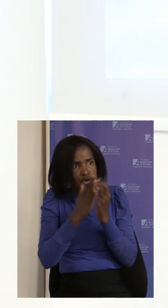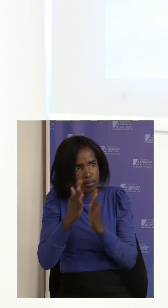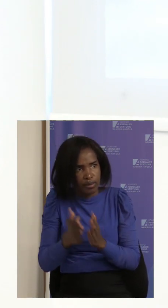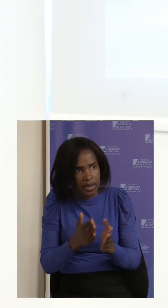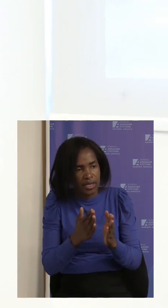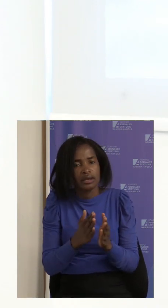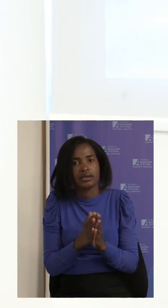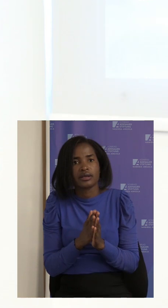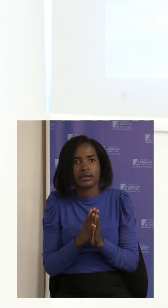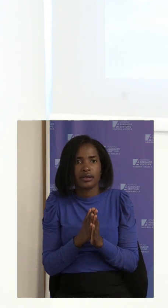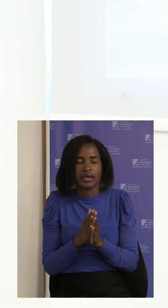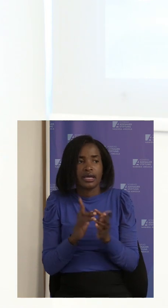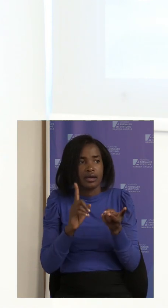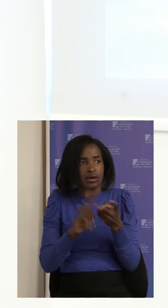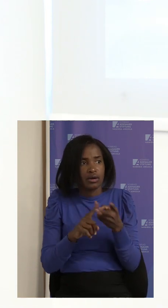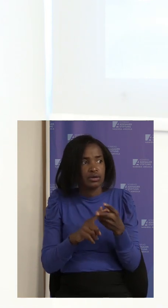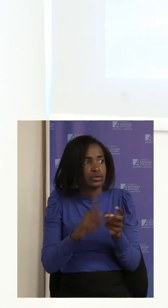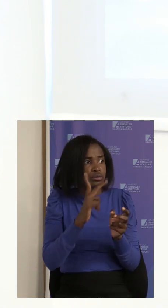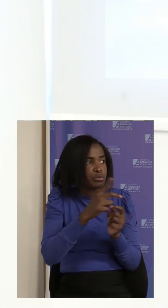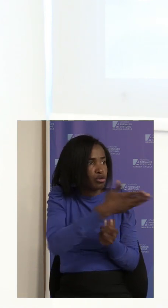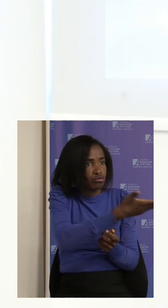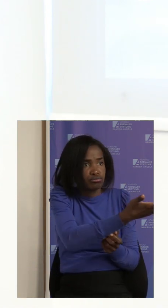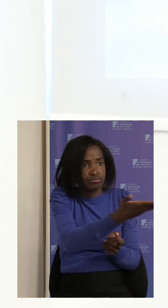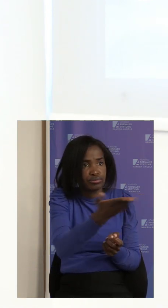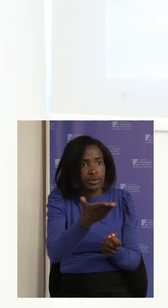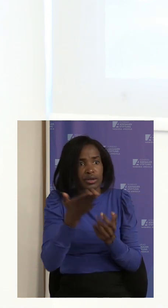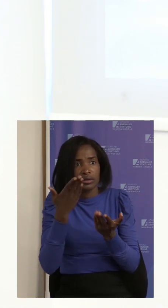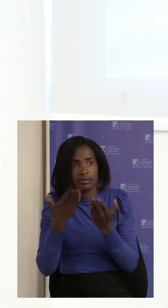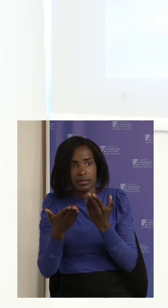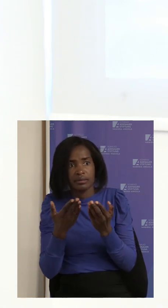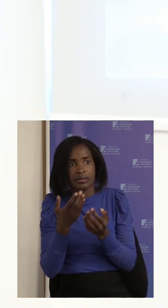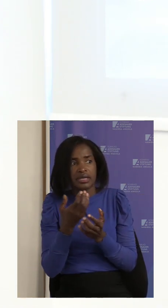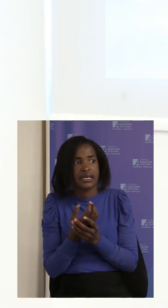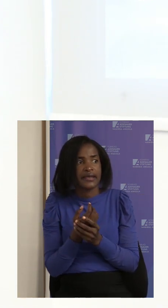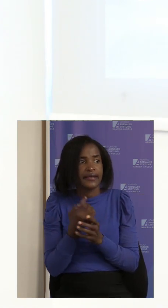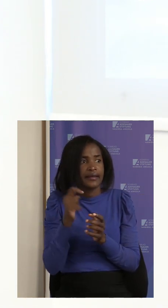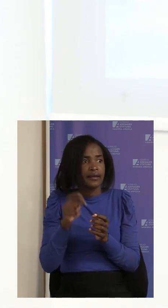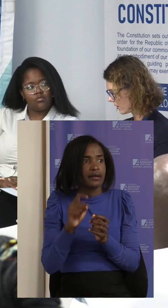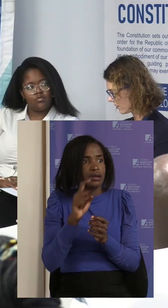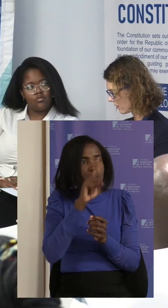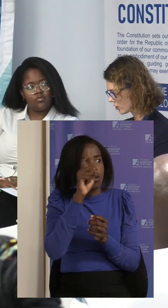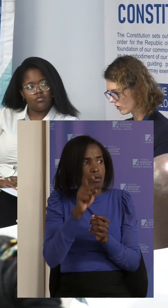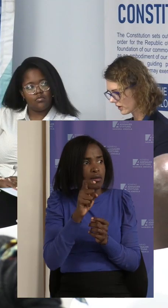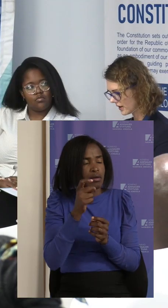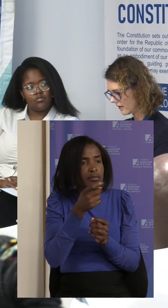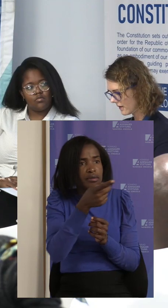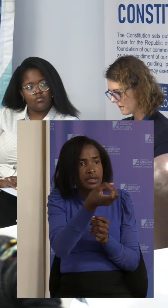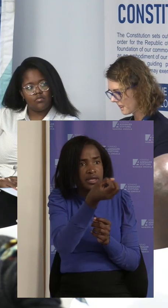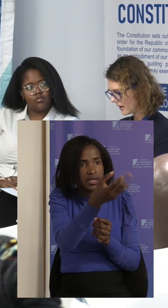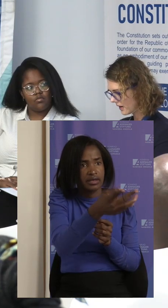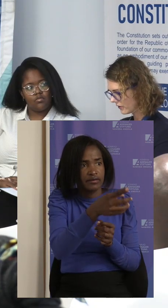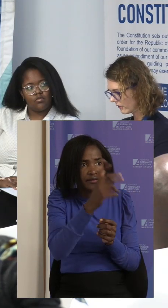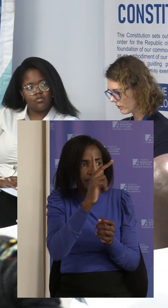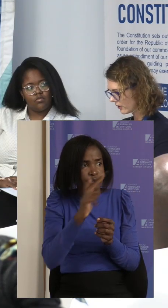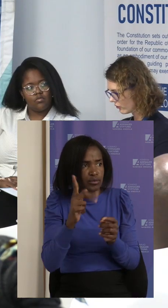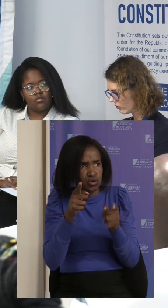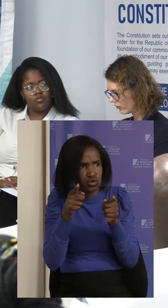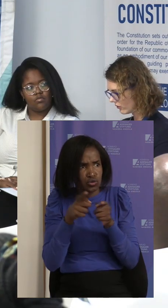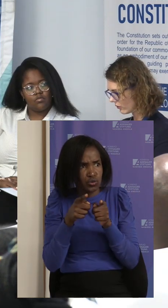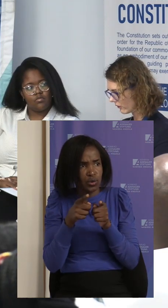for the audience, perhaps we can give the floor to them shortly. I just